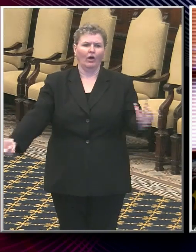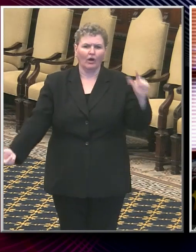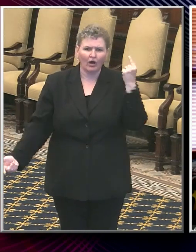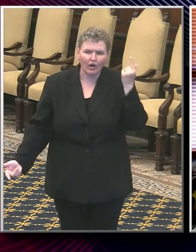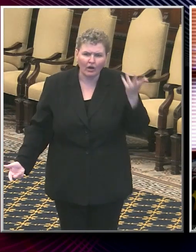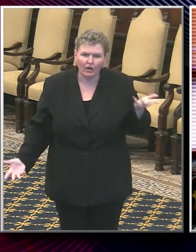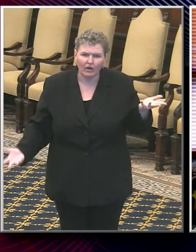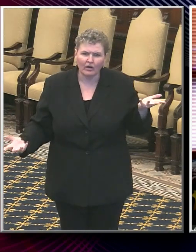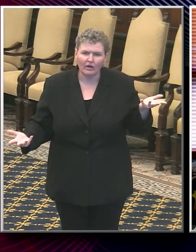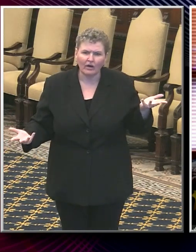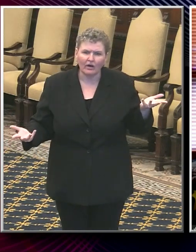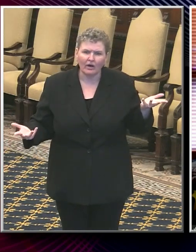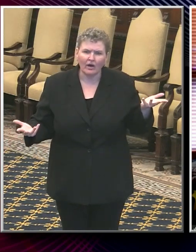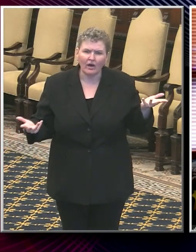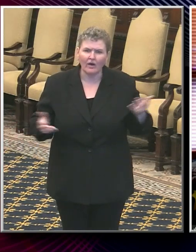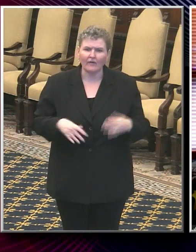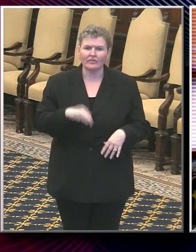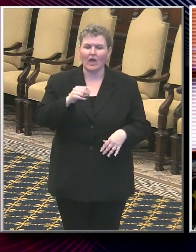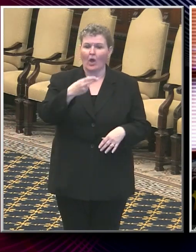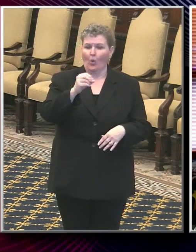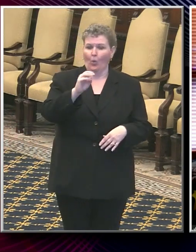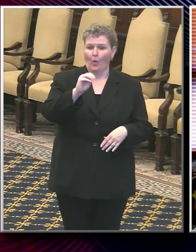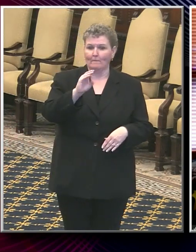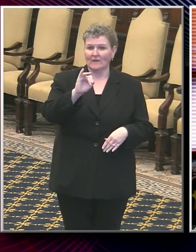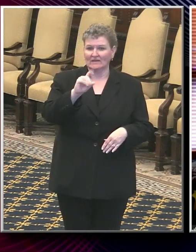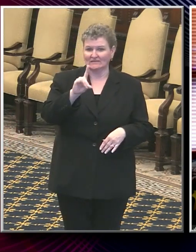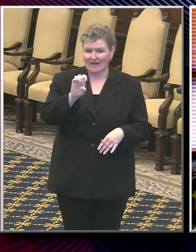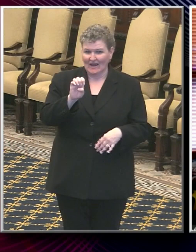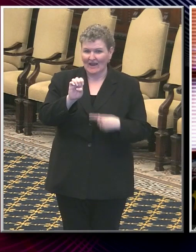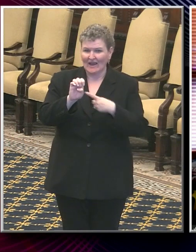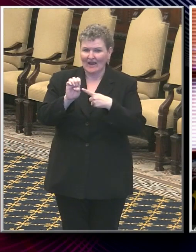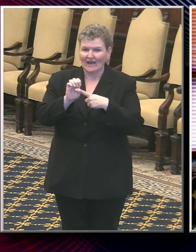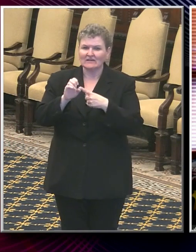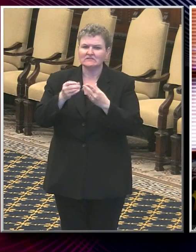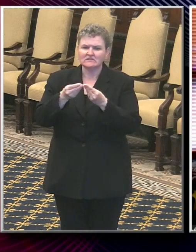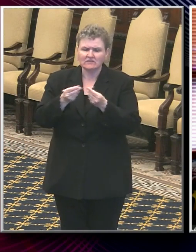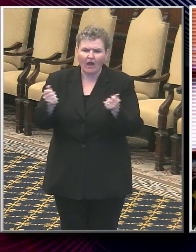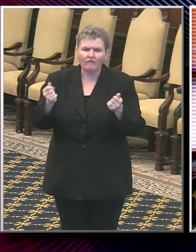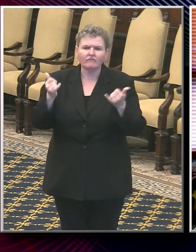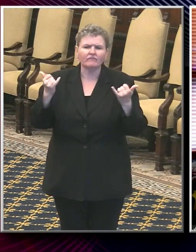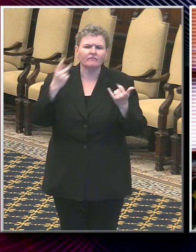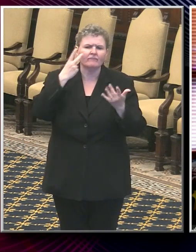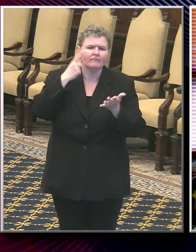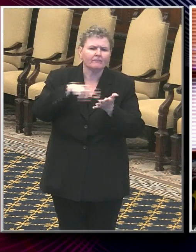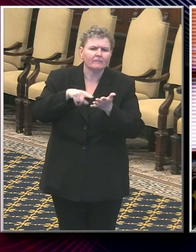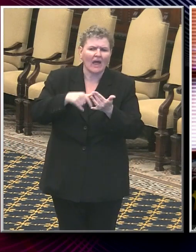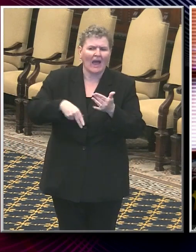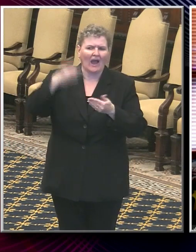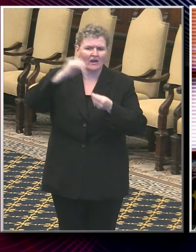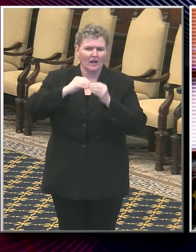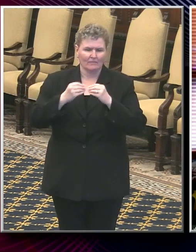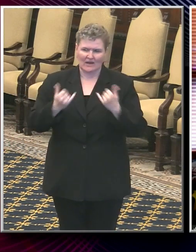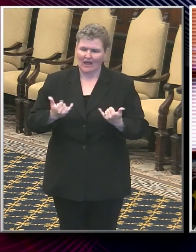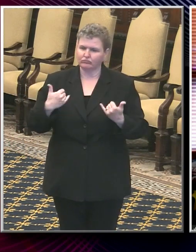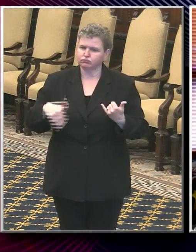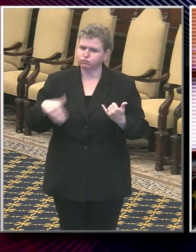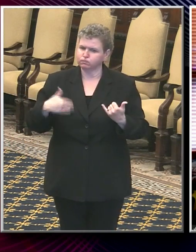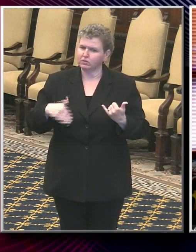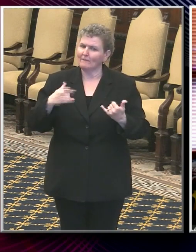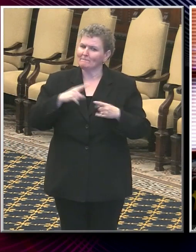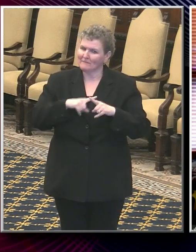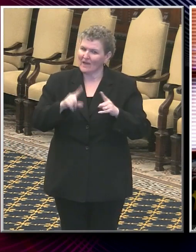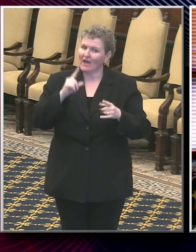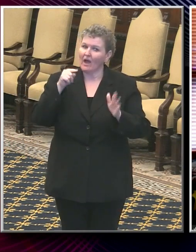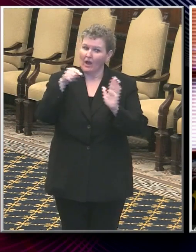rate is higher than it's been. Certainly the shootings are more than we'd like. And the homicide rate is about 12